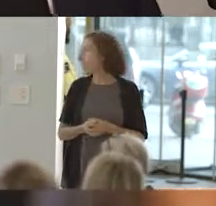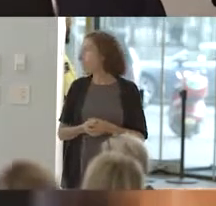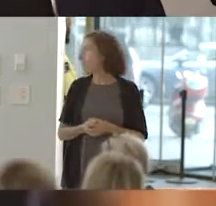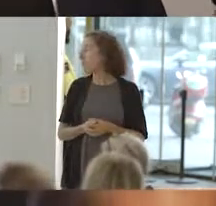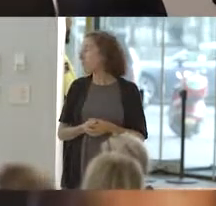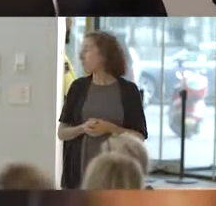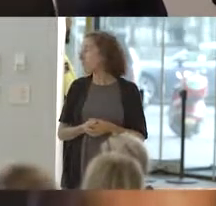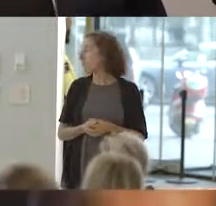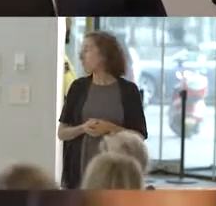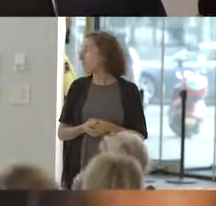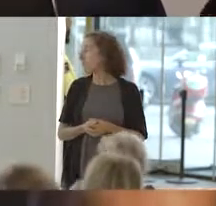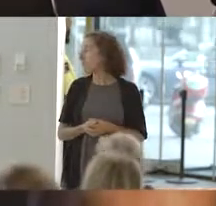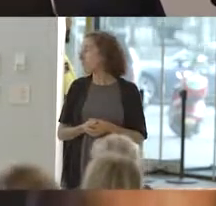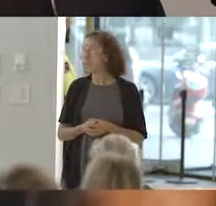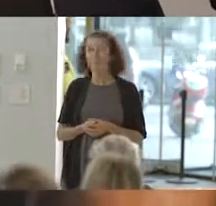Great. Oops.